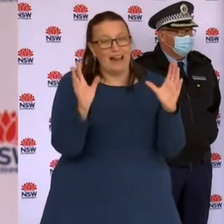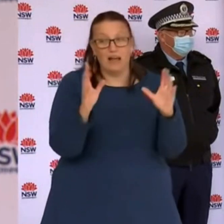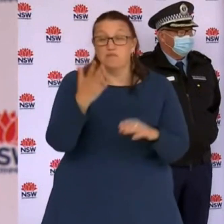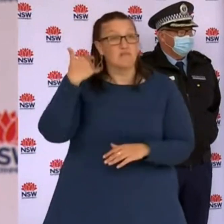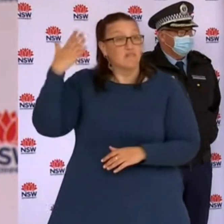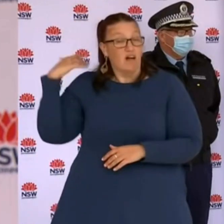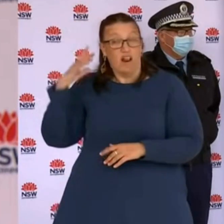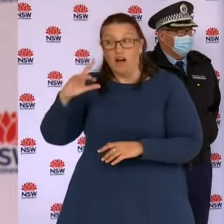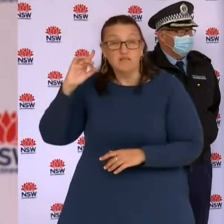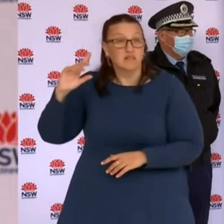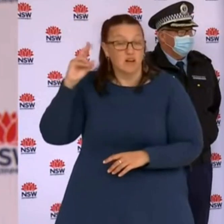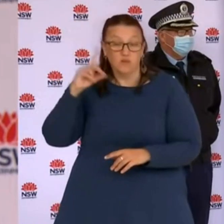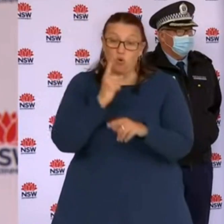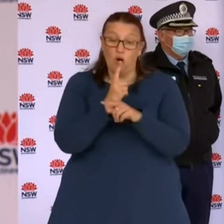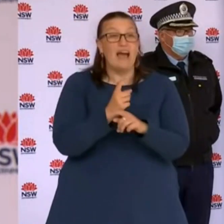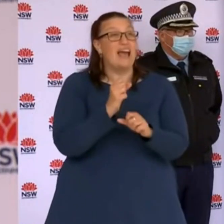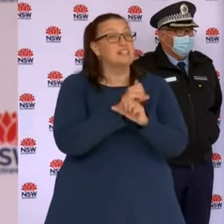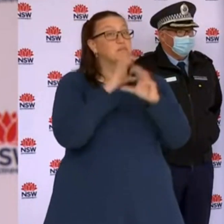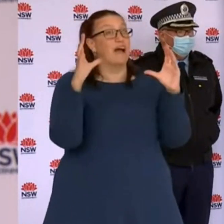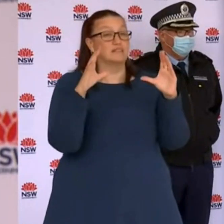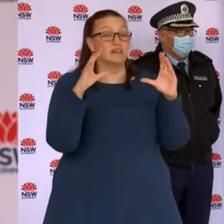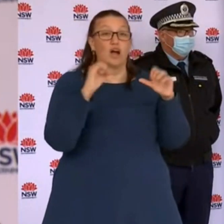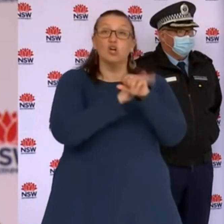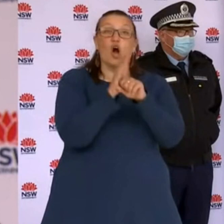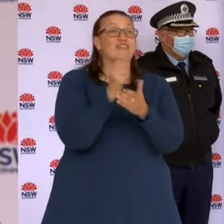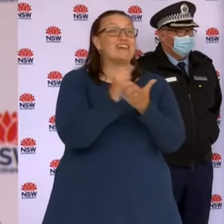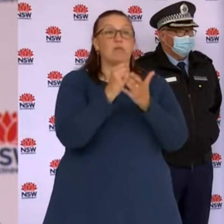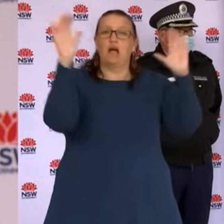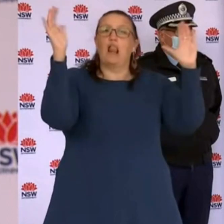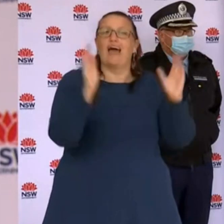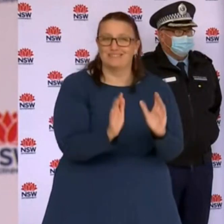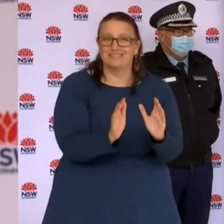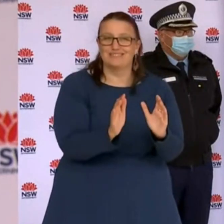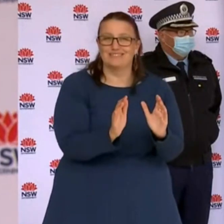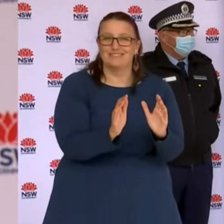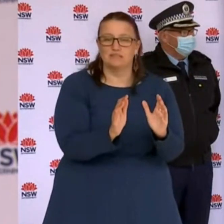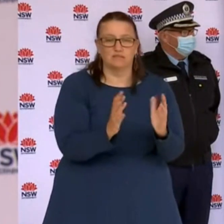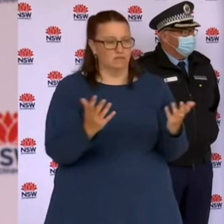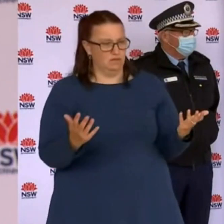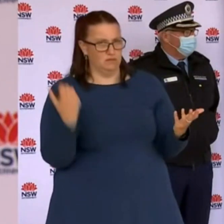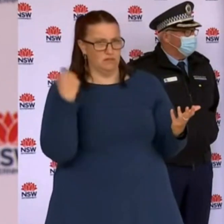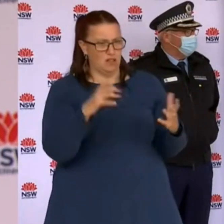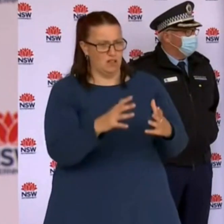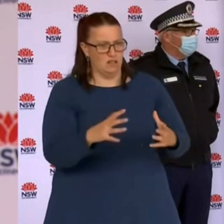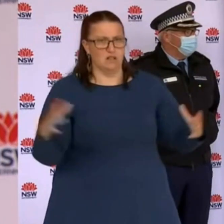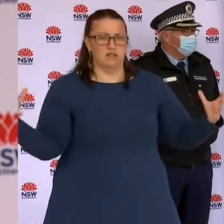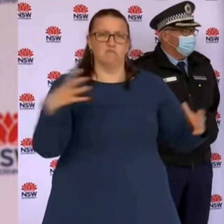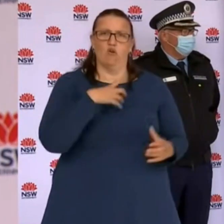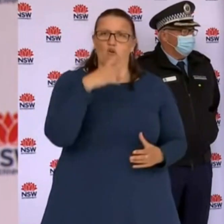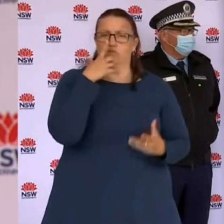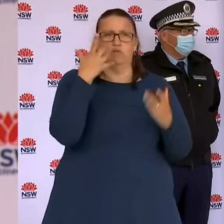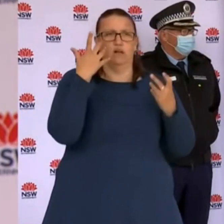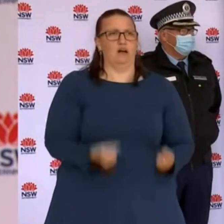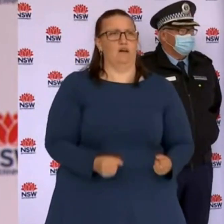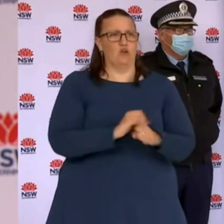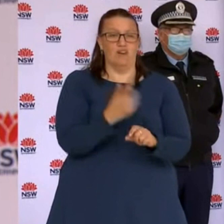press conferences, the case numbers to decline, a higher proportion of people infectious, and the fact that we've still got a large number of people infectious